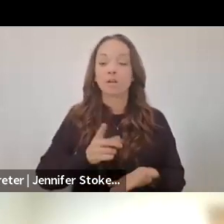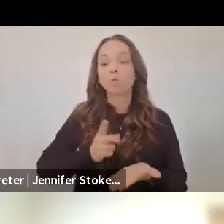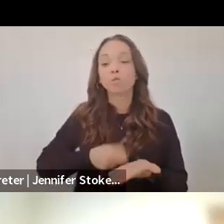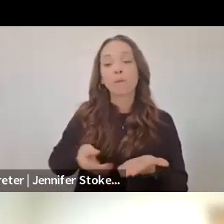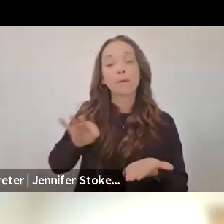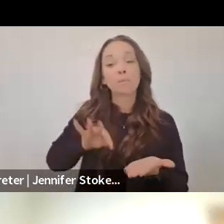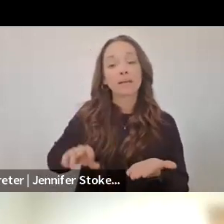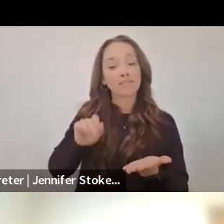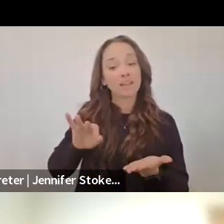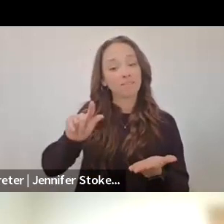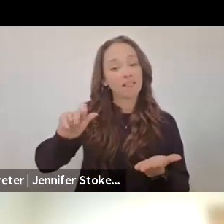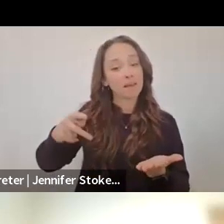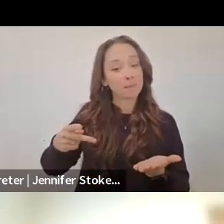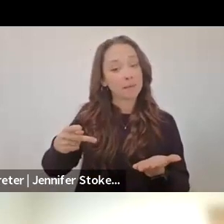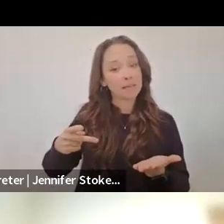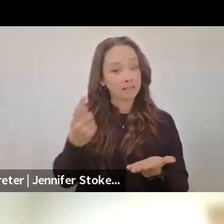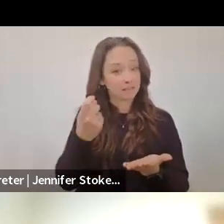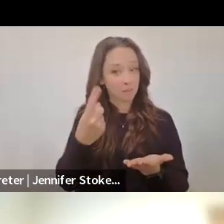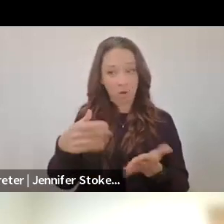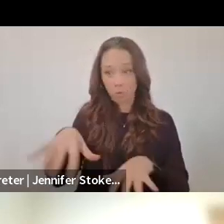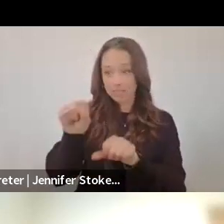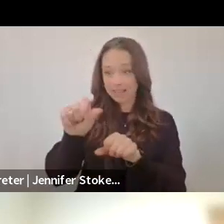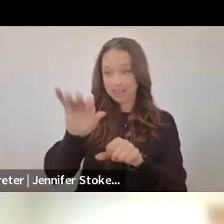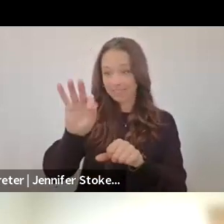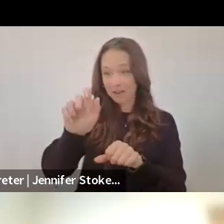Does someone want to take that? Fabian, perhaps?